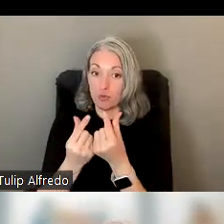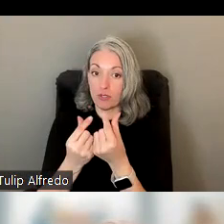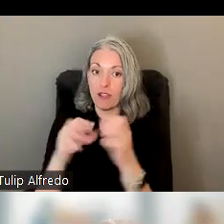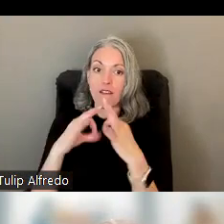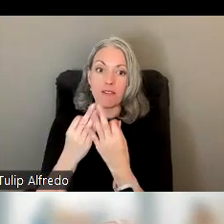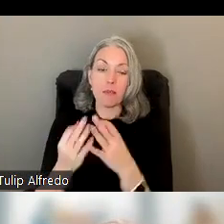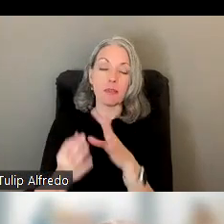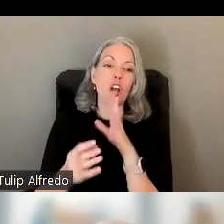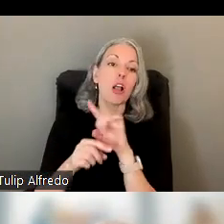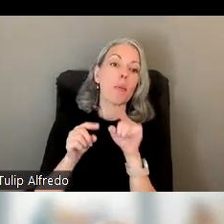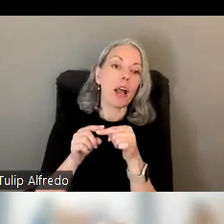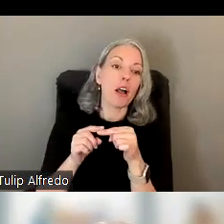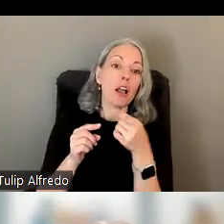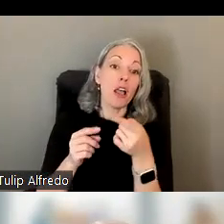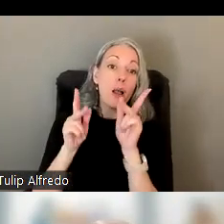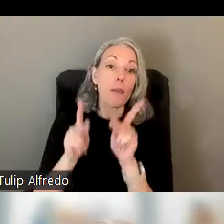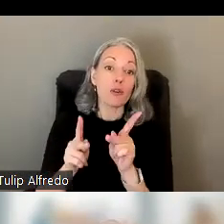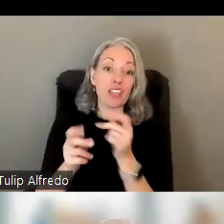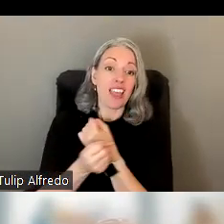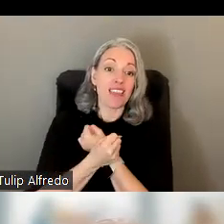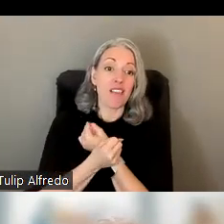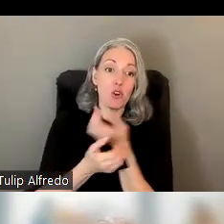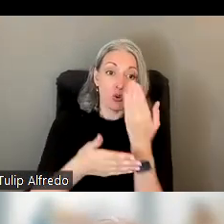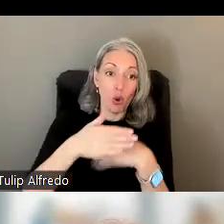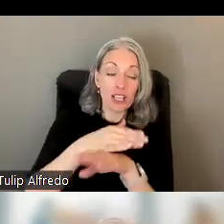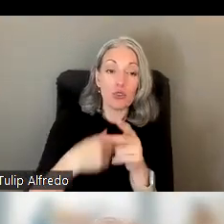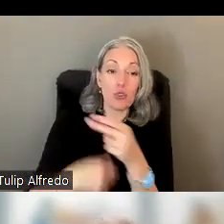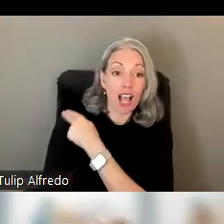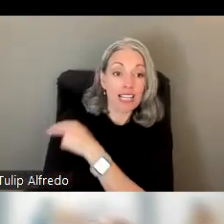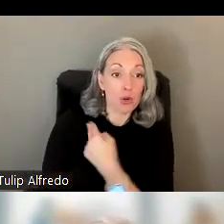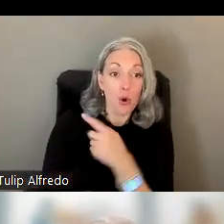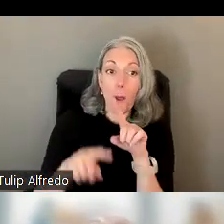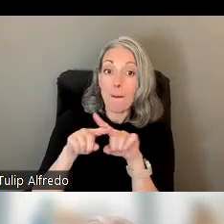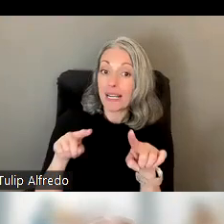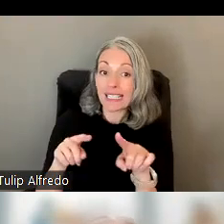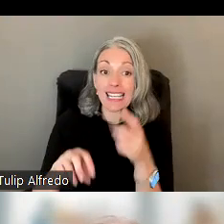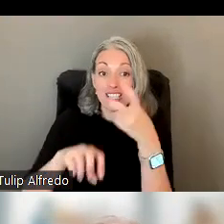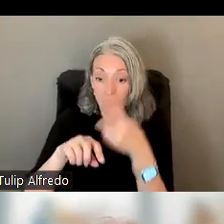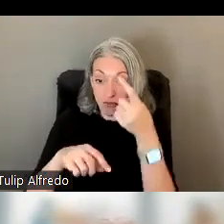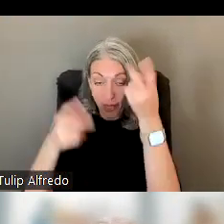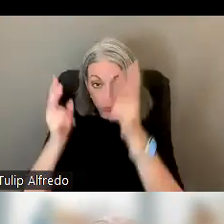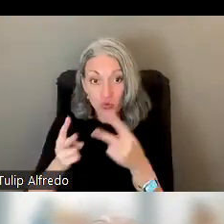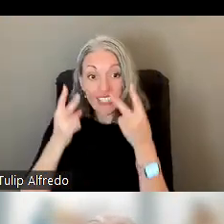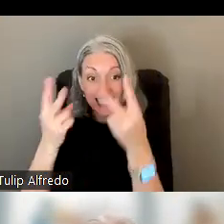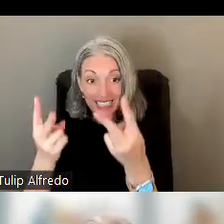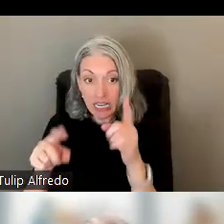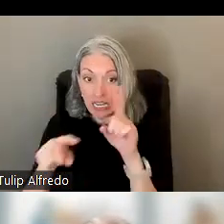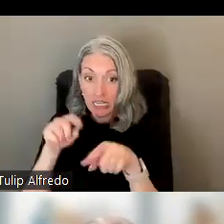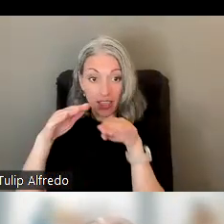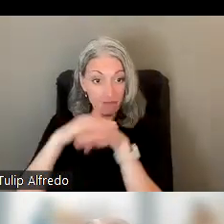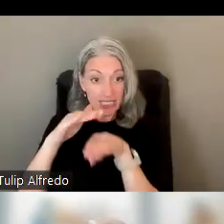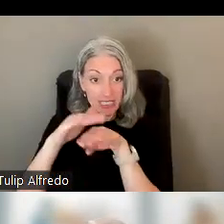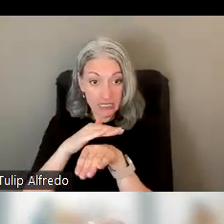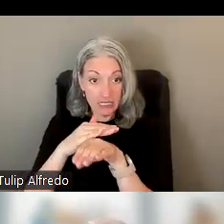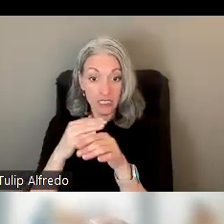dementia going into the facility and that particular hospital's visitation requirements, making it very hard for them to have access to their loved one in a way that